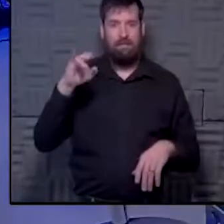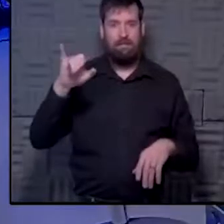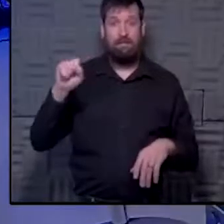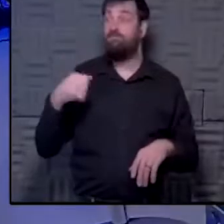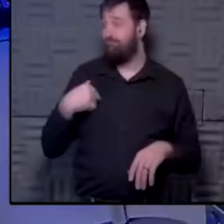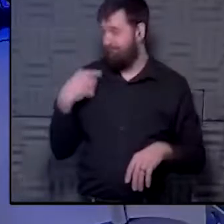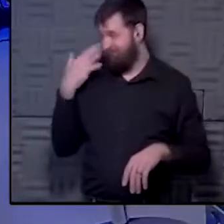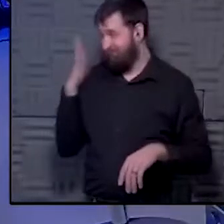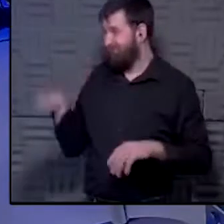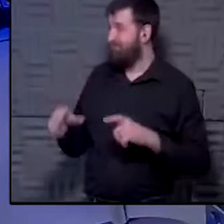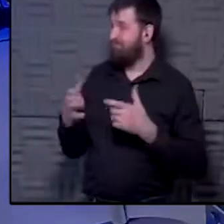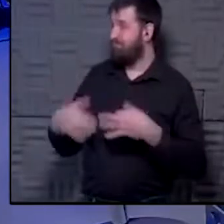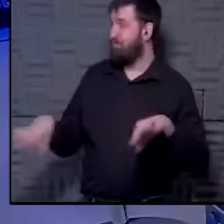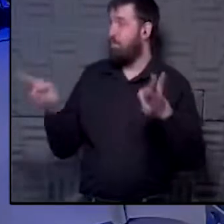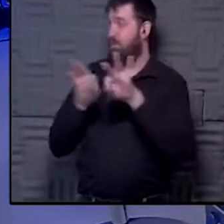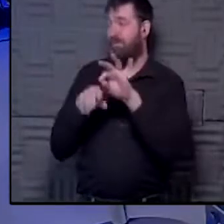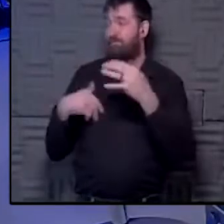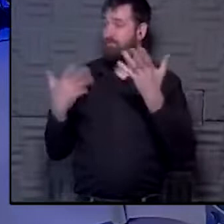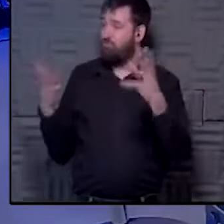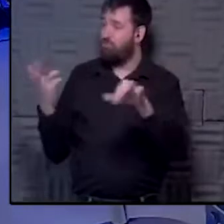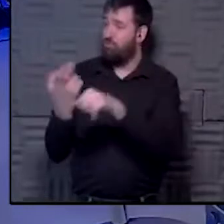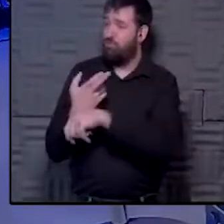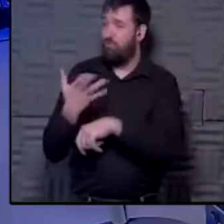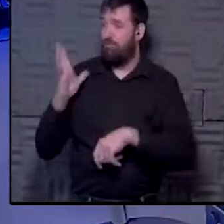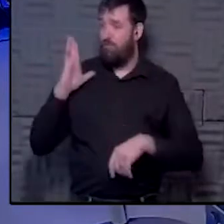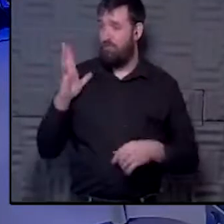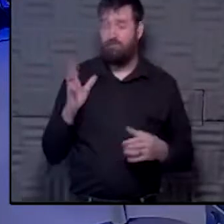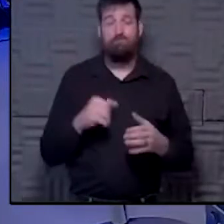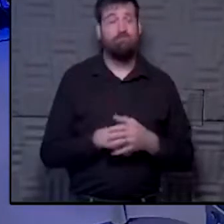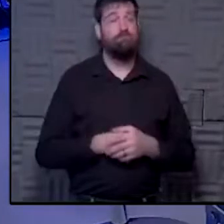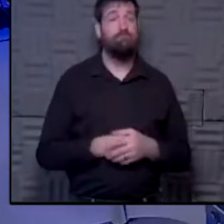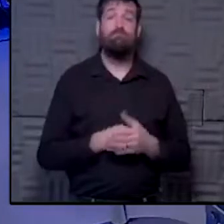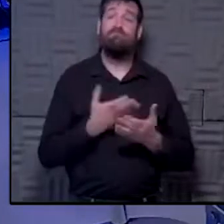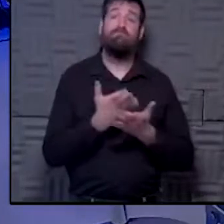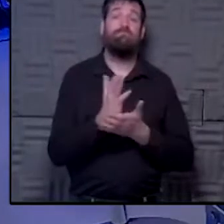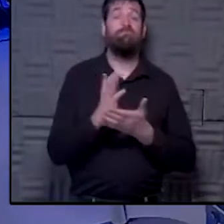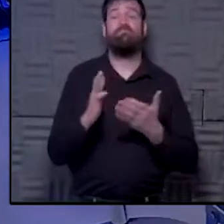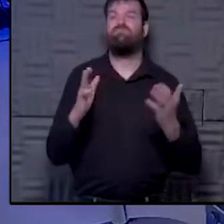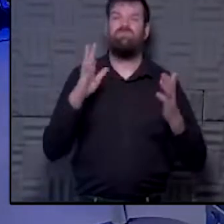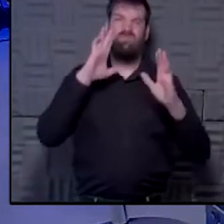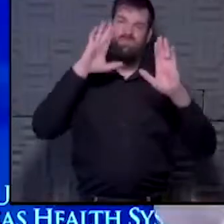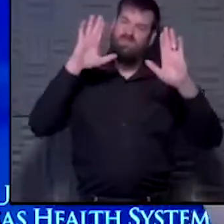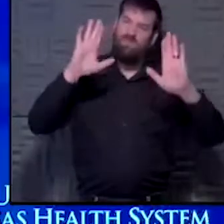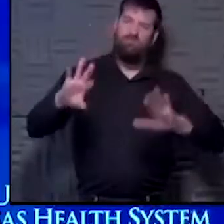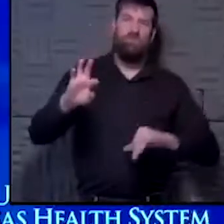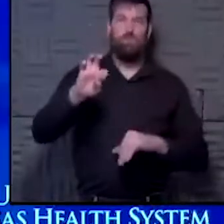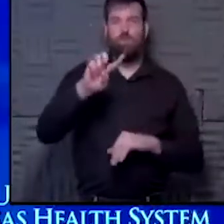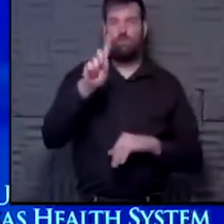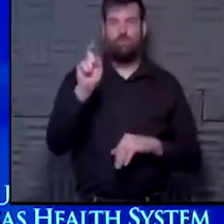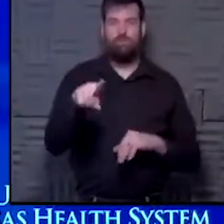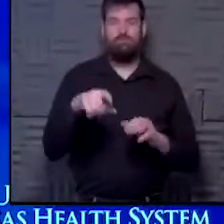I've used y'all before too, so it's great to have you. Weekly basis. So, all right, guys, here's a great question for you.